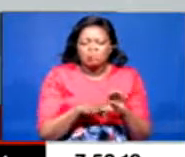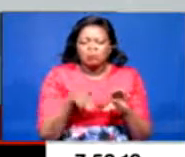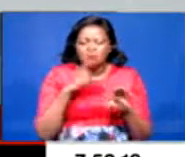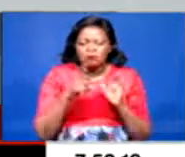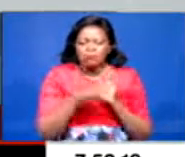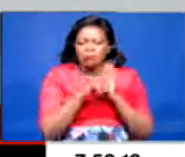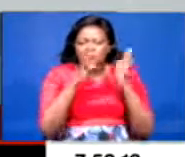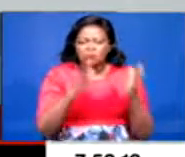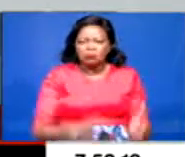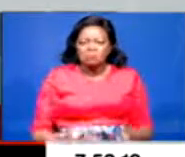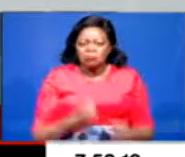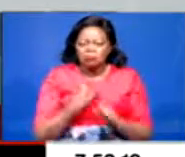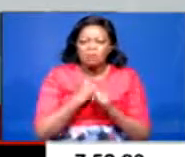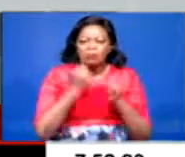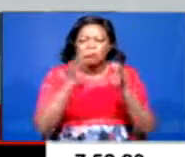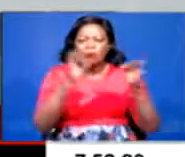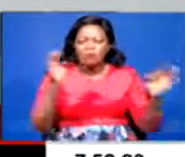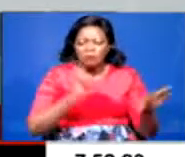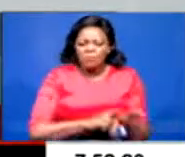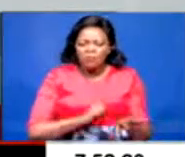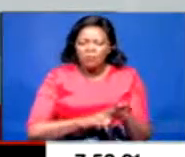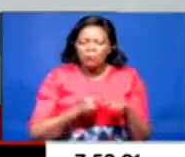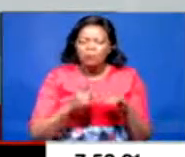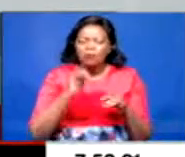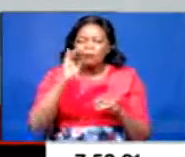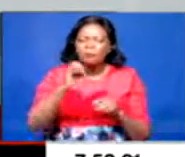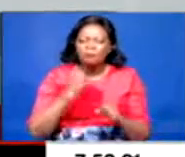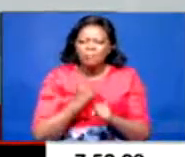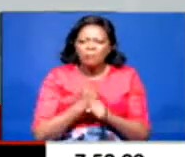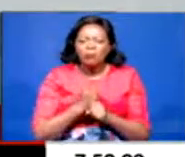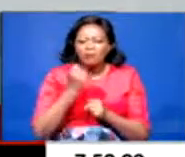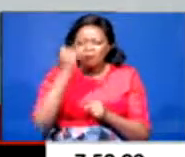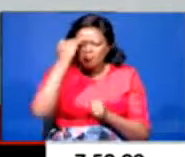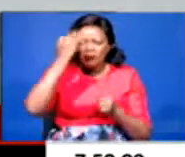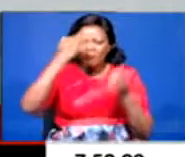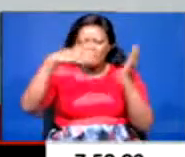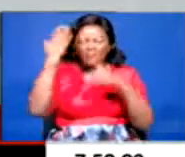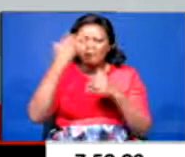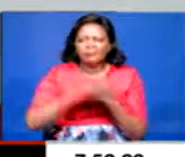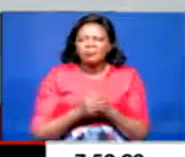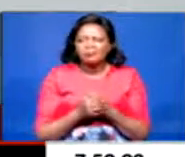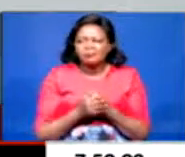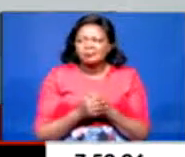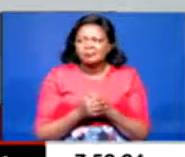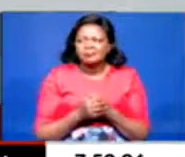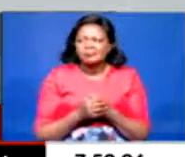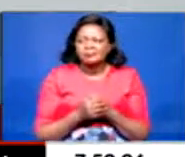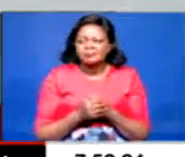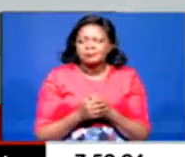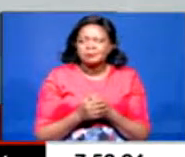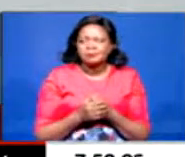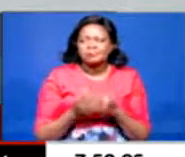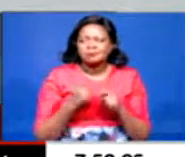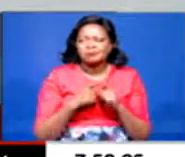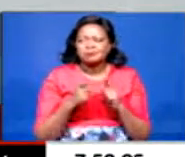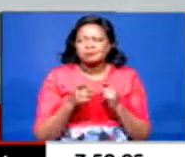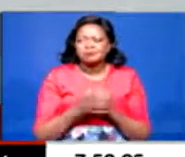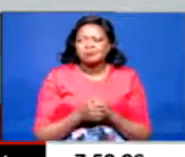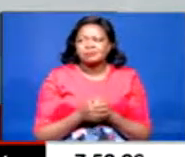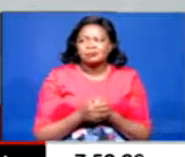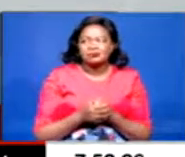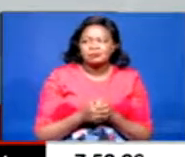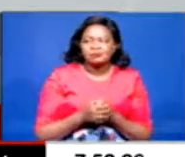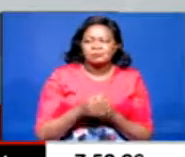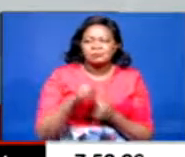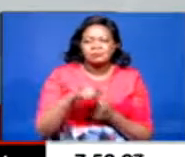the profession for a long time. IEBC jobs have been known to be professional killers. It looks like Chebukati does not intend that to be his